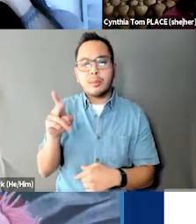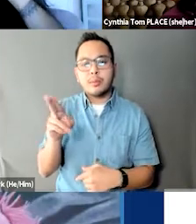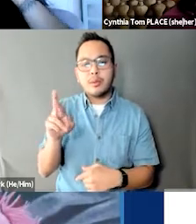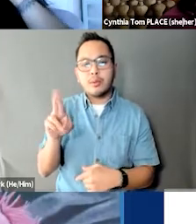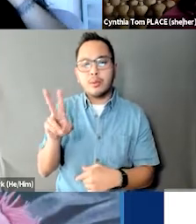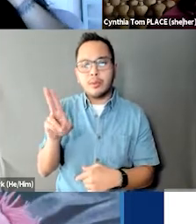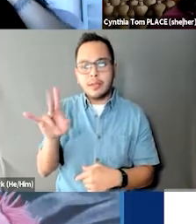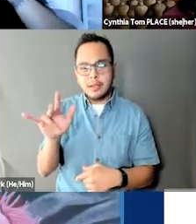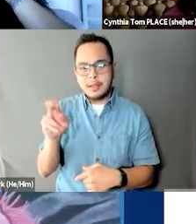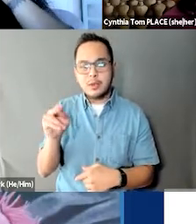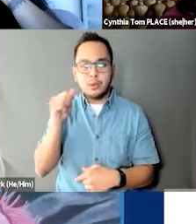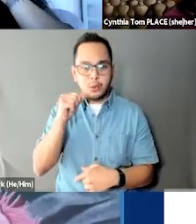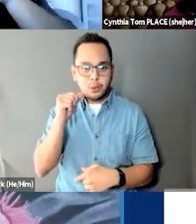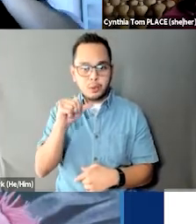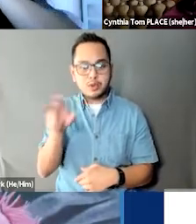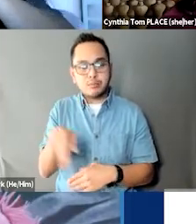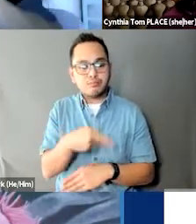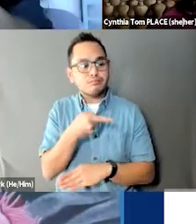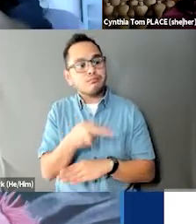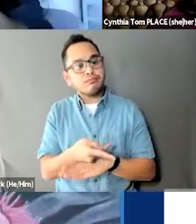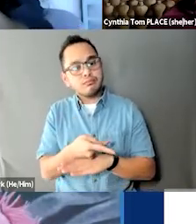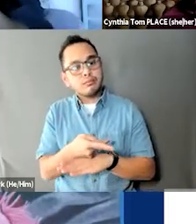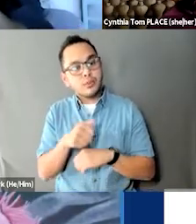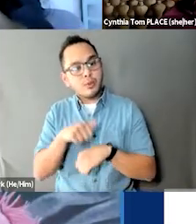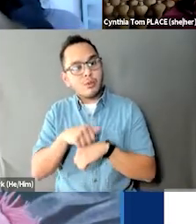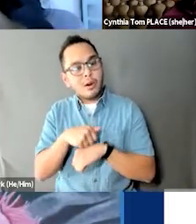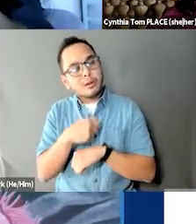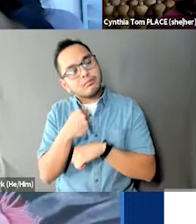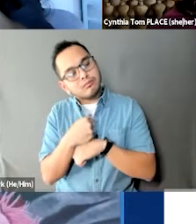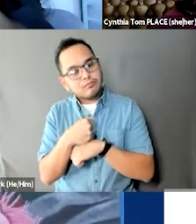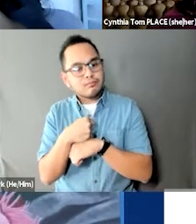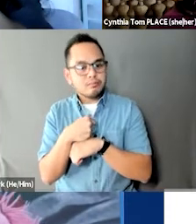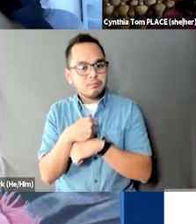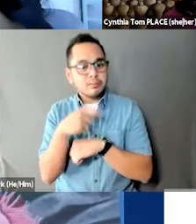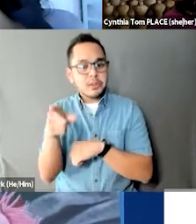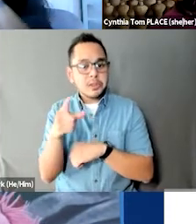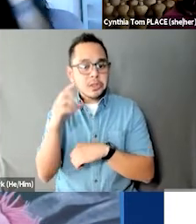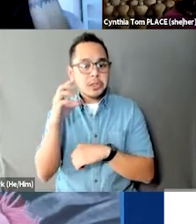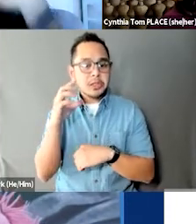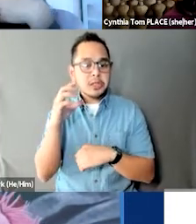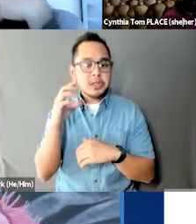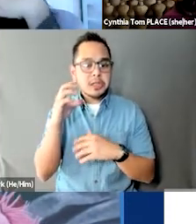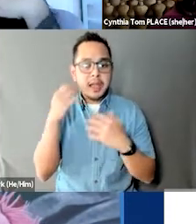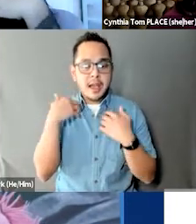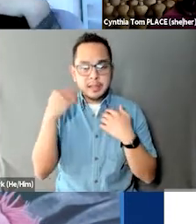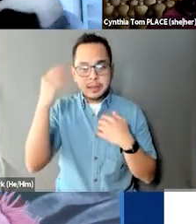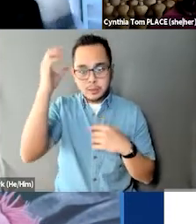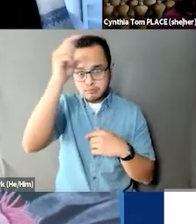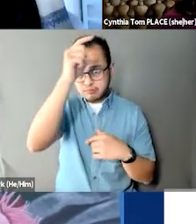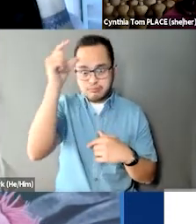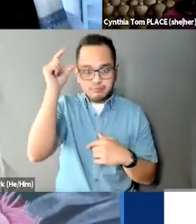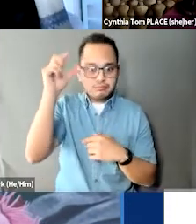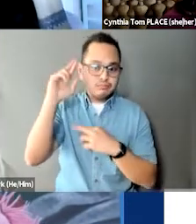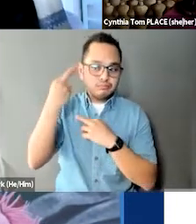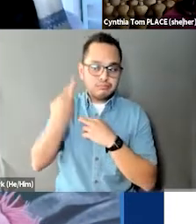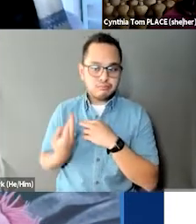peering straight forward and leaning against a large boulder. She's resting her head against the rock, and her hair is framed by a braid. And on her